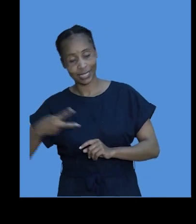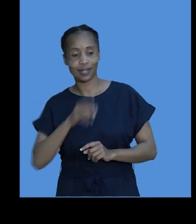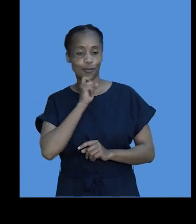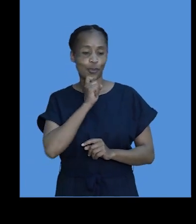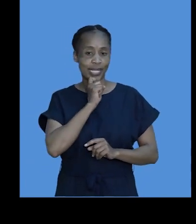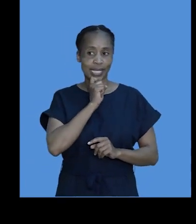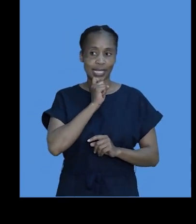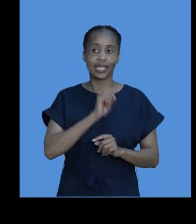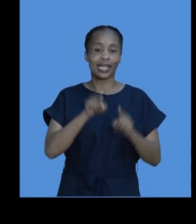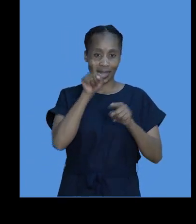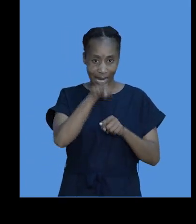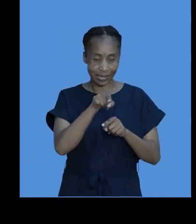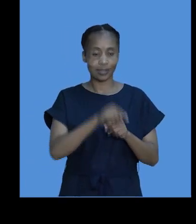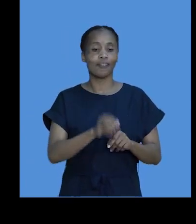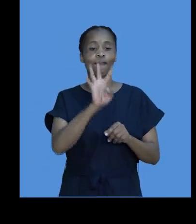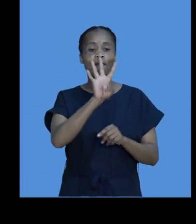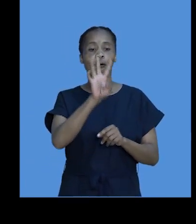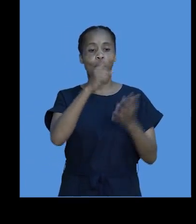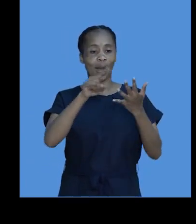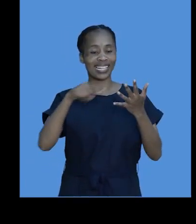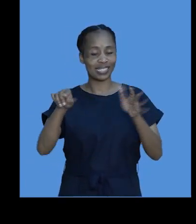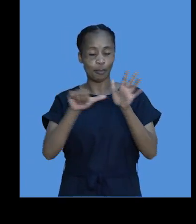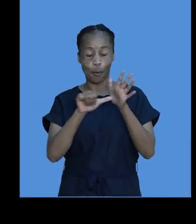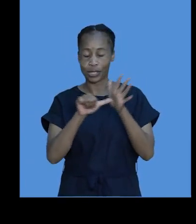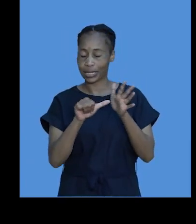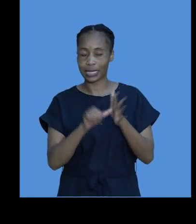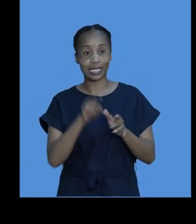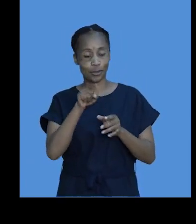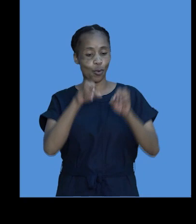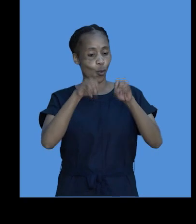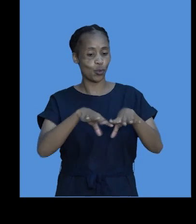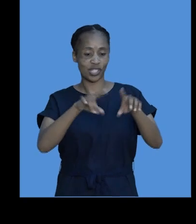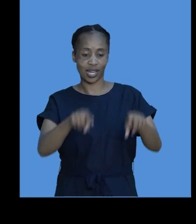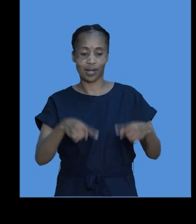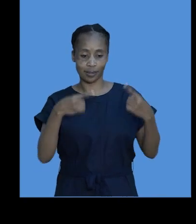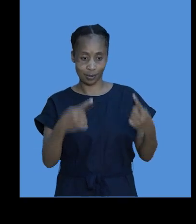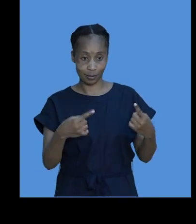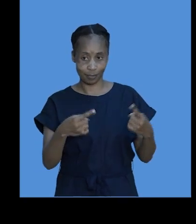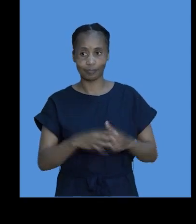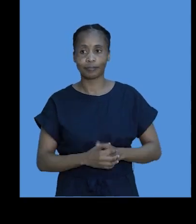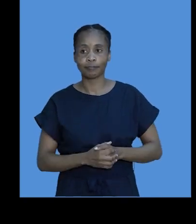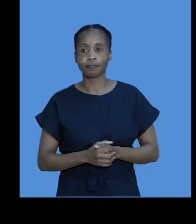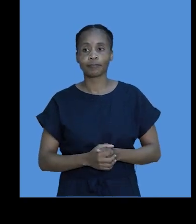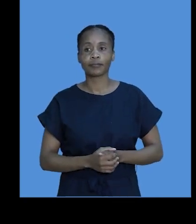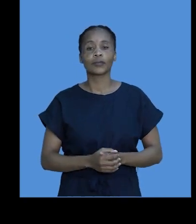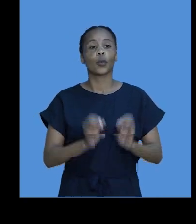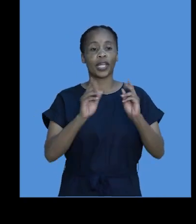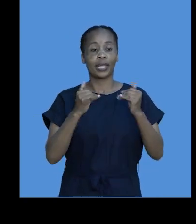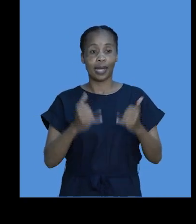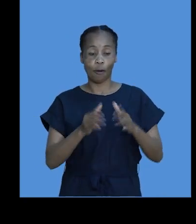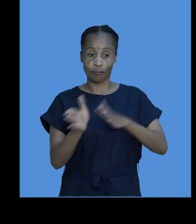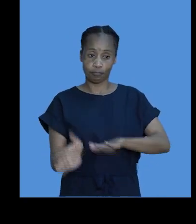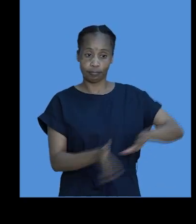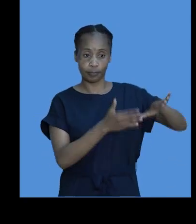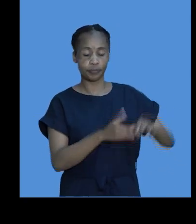there, right? That was our calculation for 4 marks typically in the exam. Very important marks that you cannot lose in the